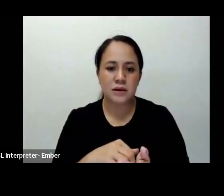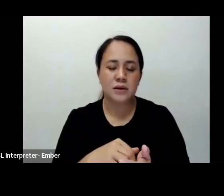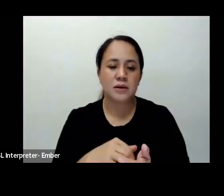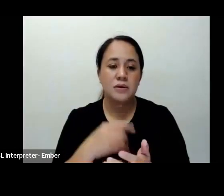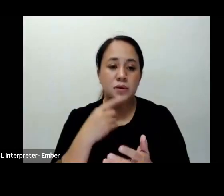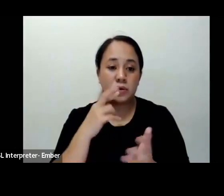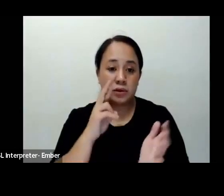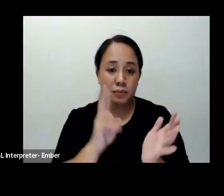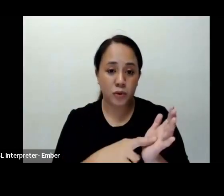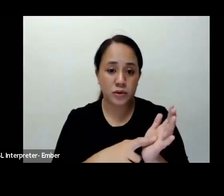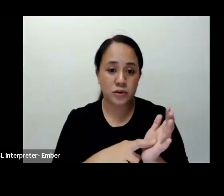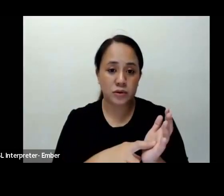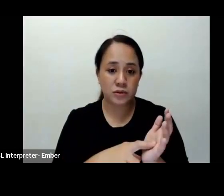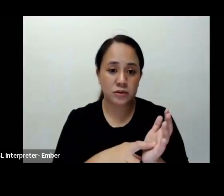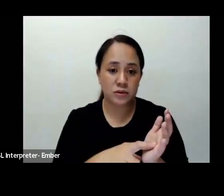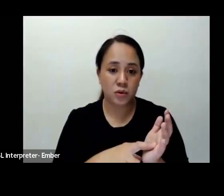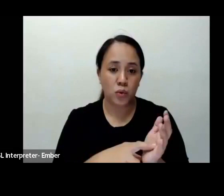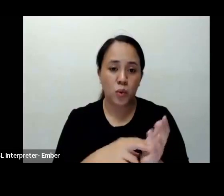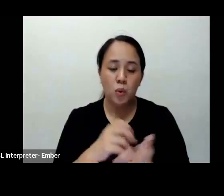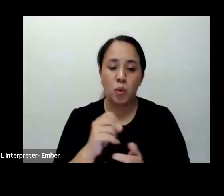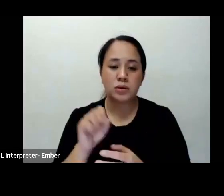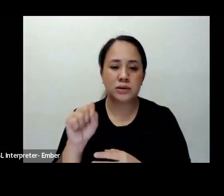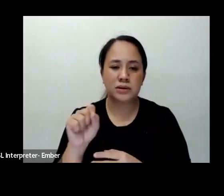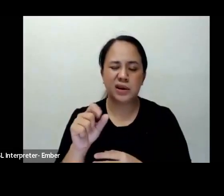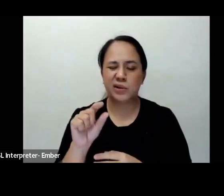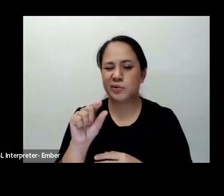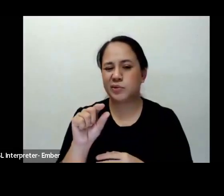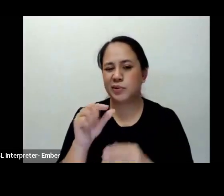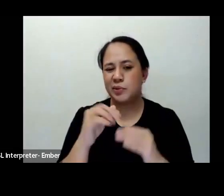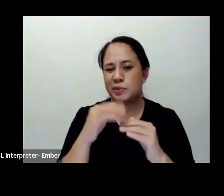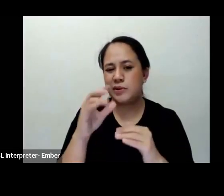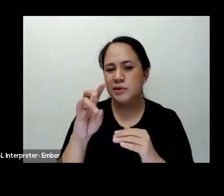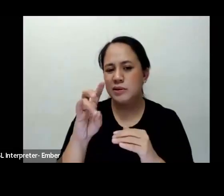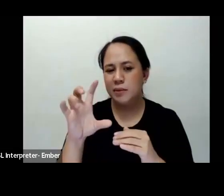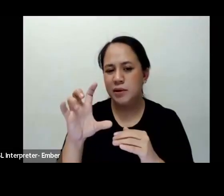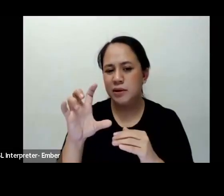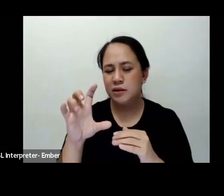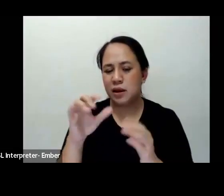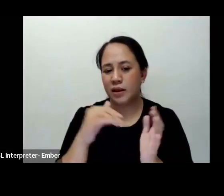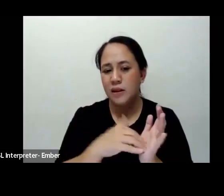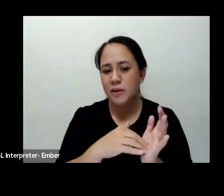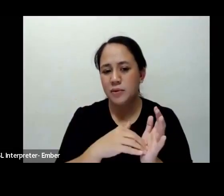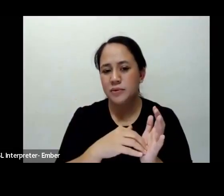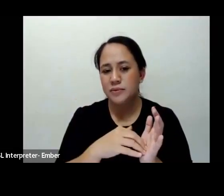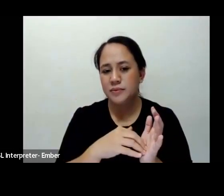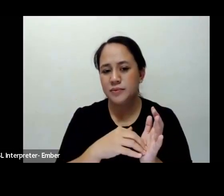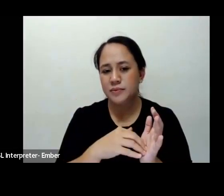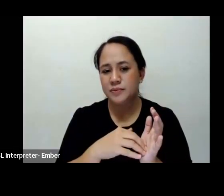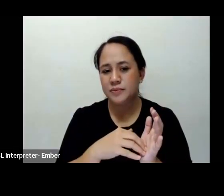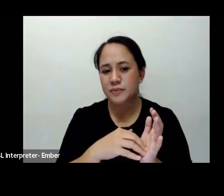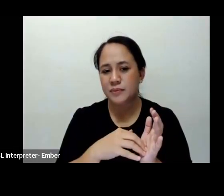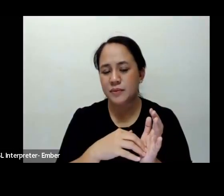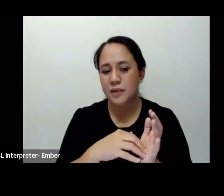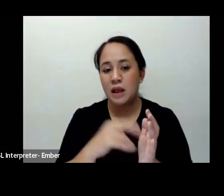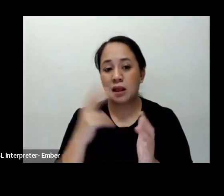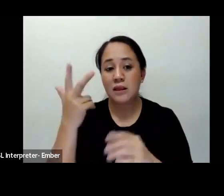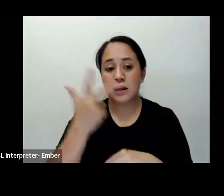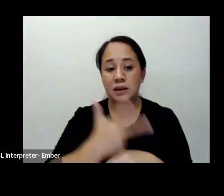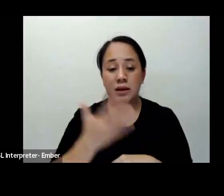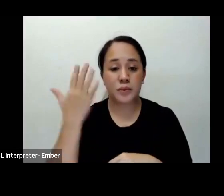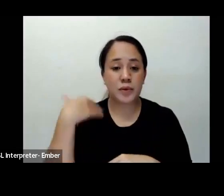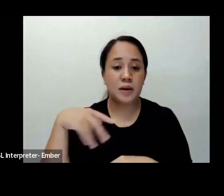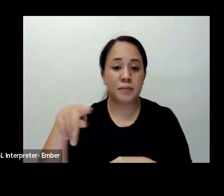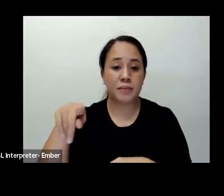report, a little over 700,000. As 3 days ago, PSA